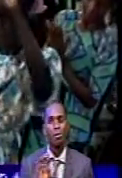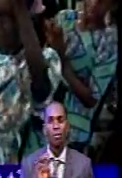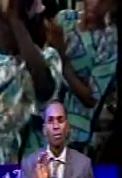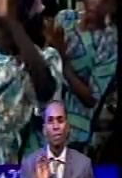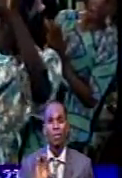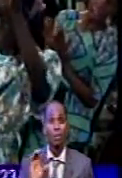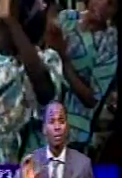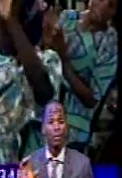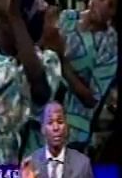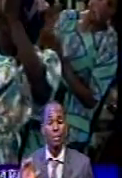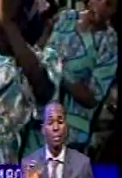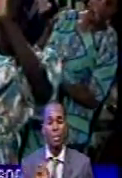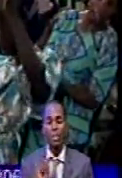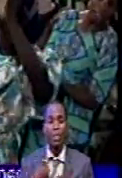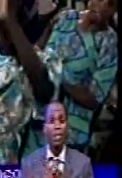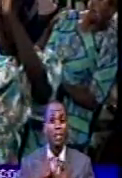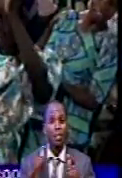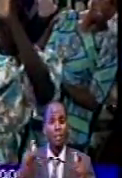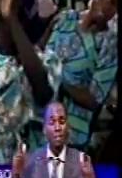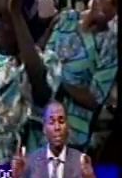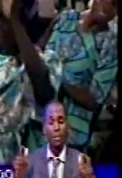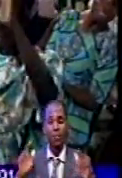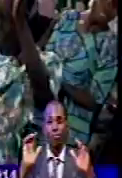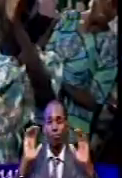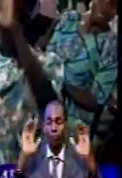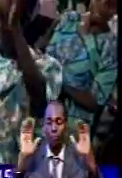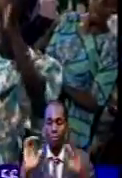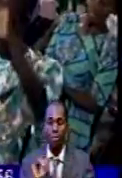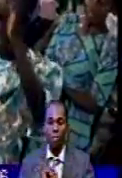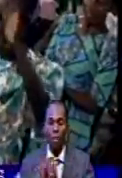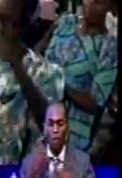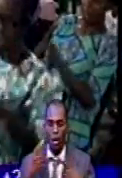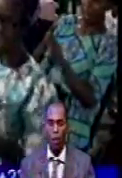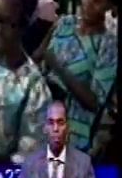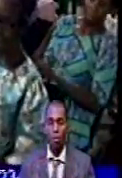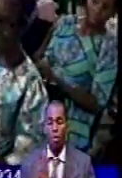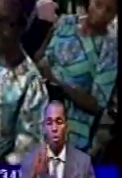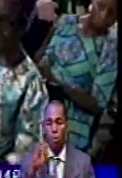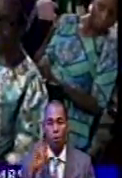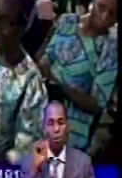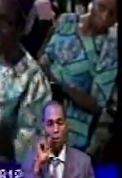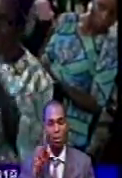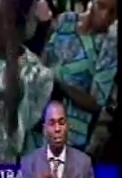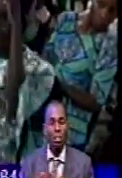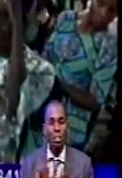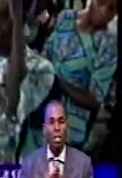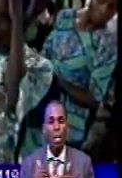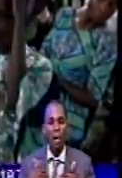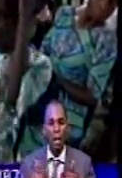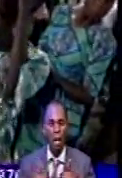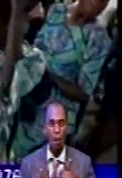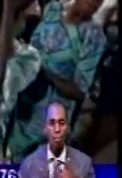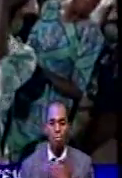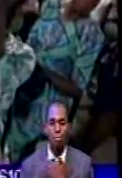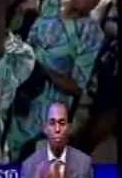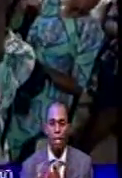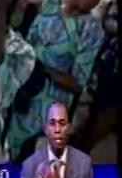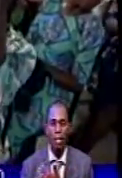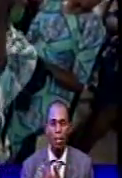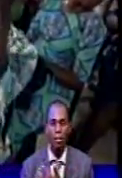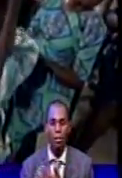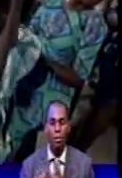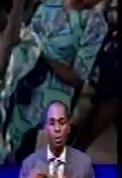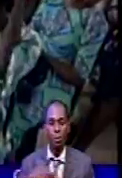Lord. Hallelujah. And now we go live to Edo State, South